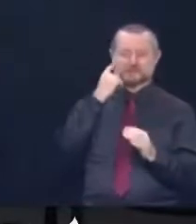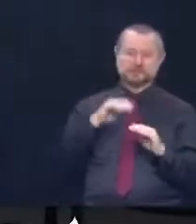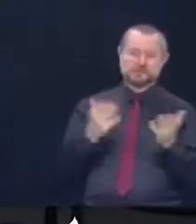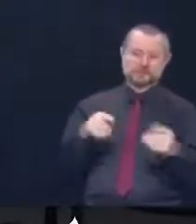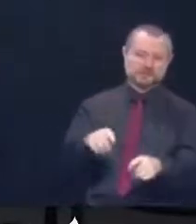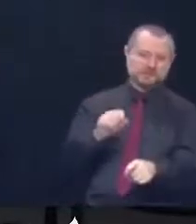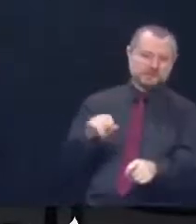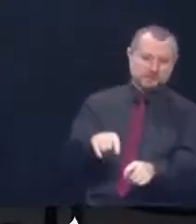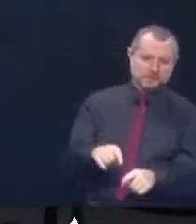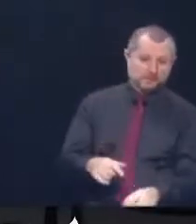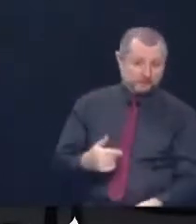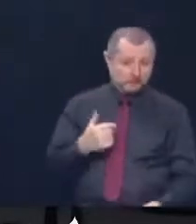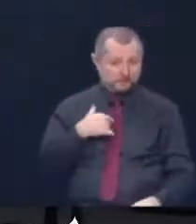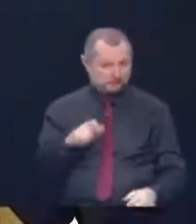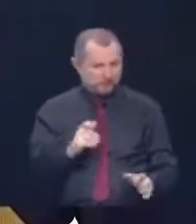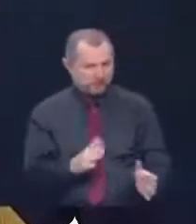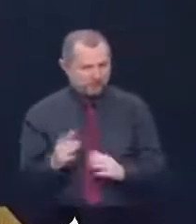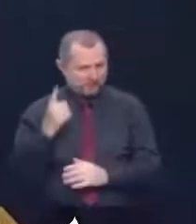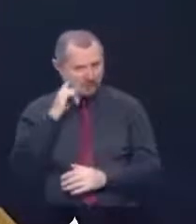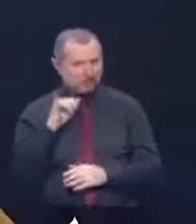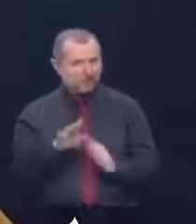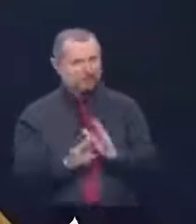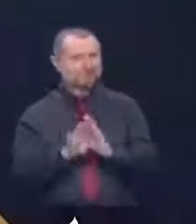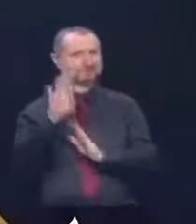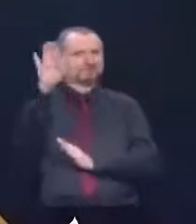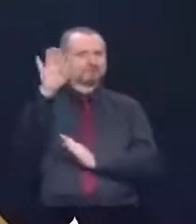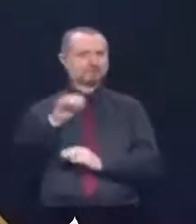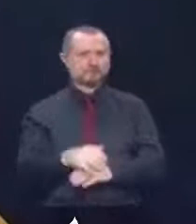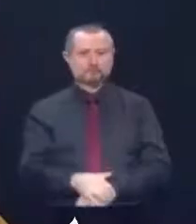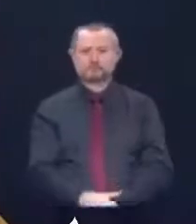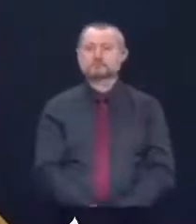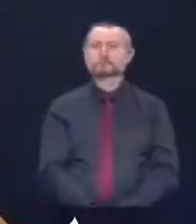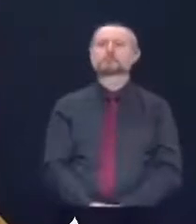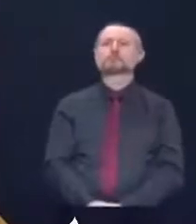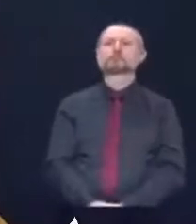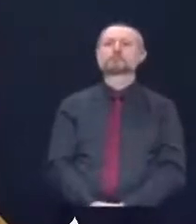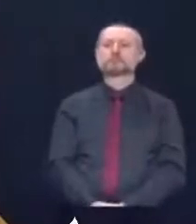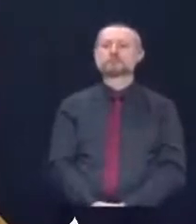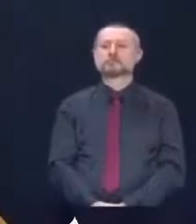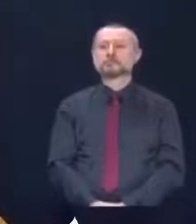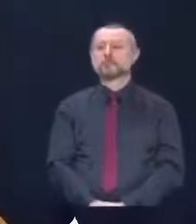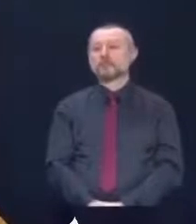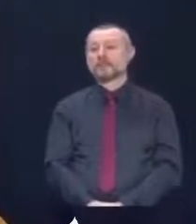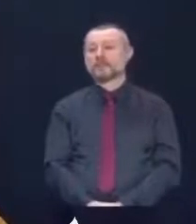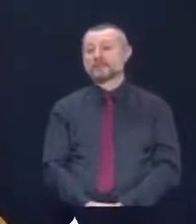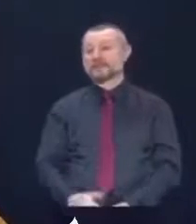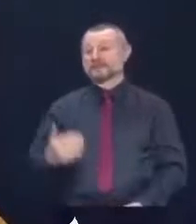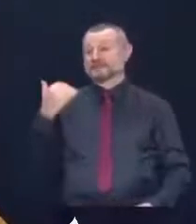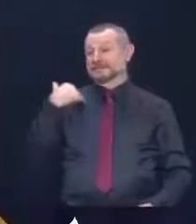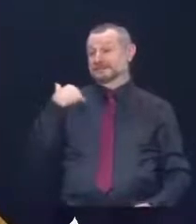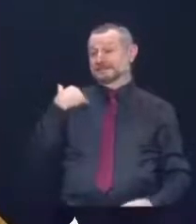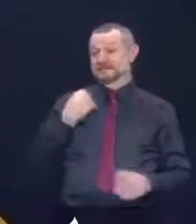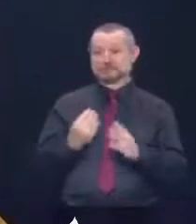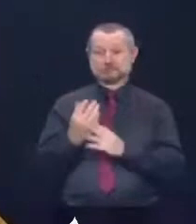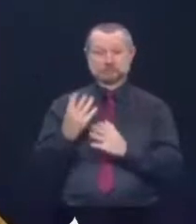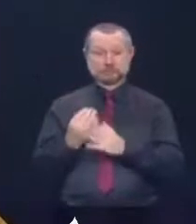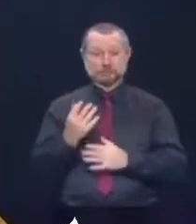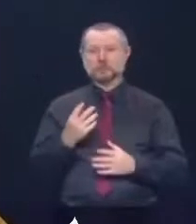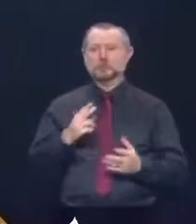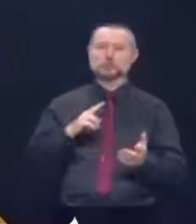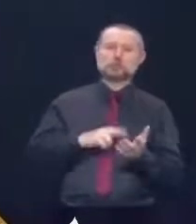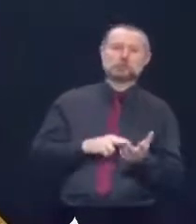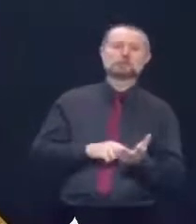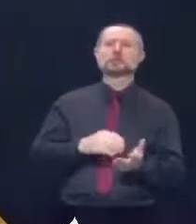surge capacity, we have the PPE. The staff, one of the problems with the staff in the spring was they were burned out. They